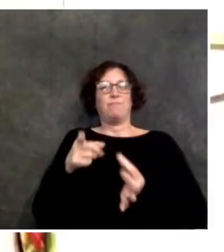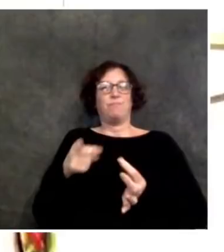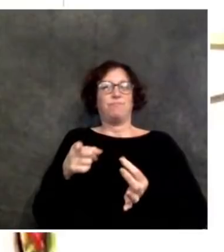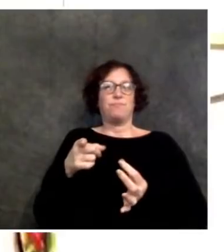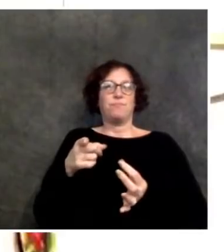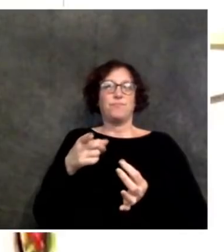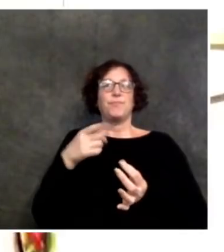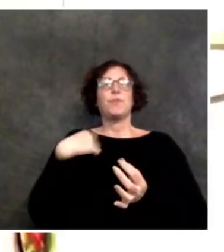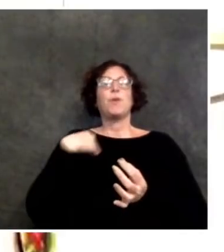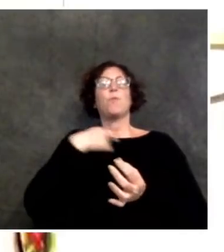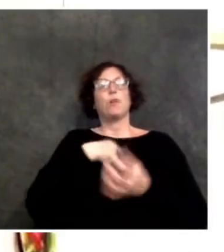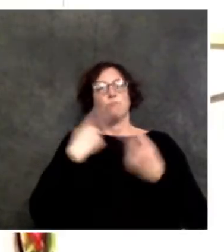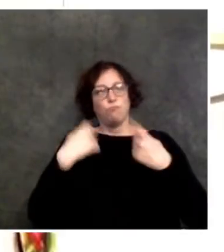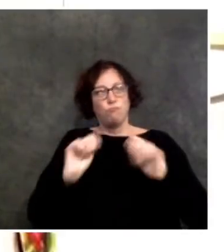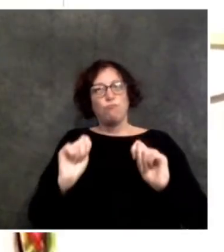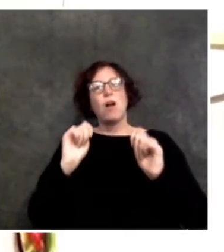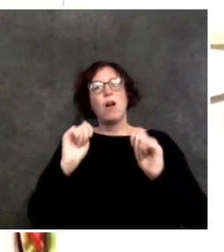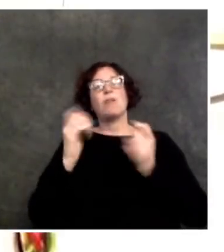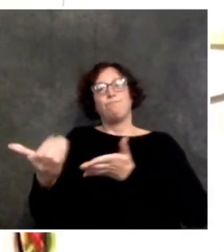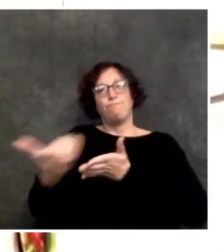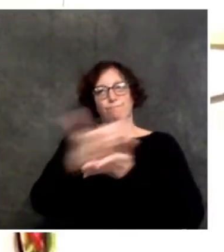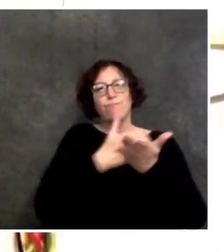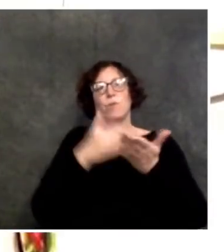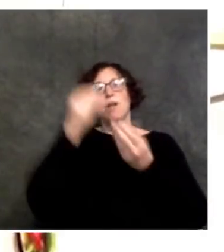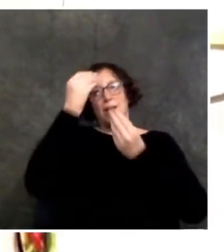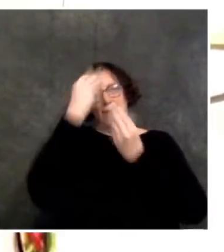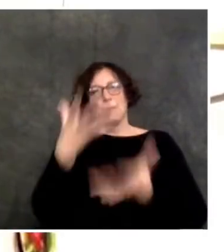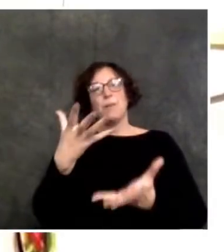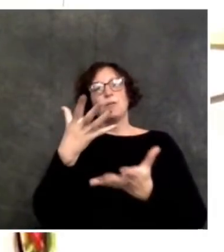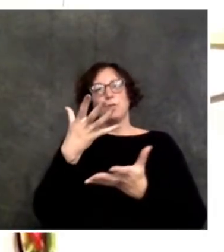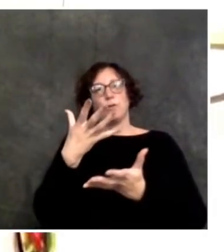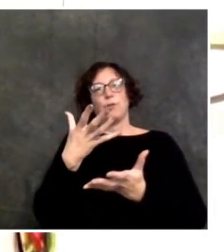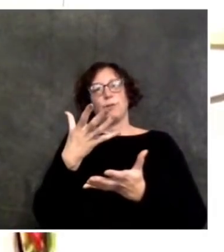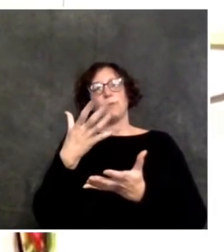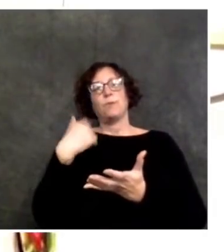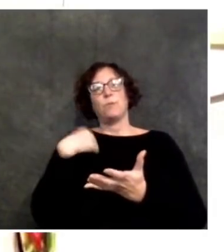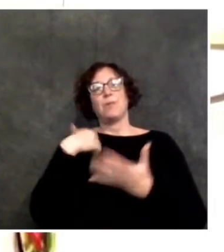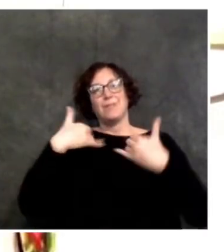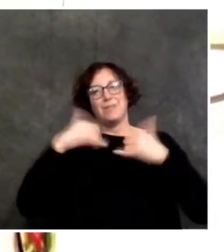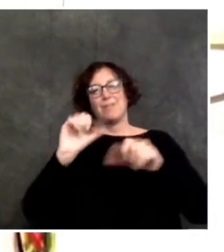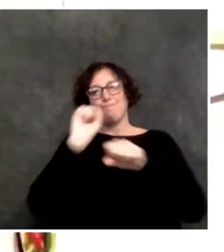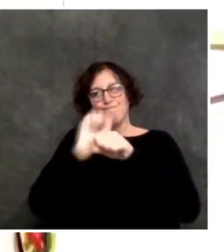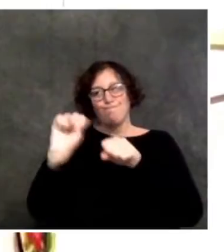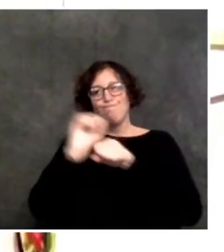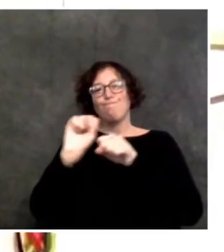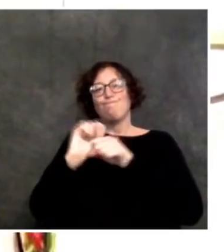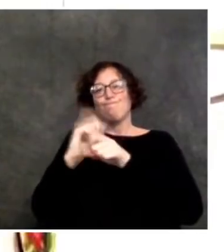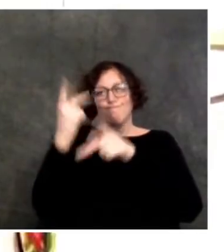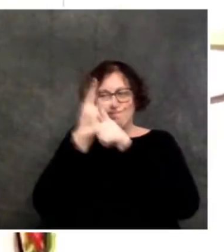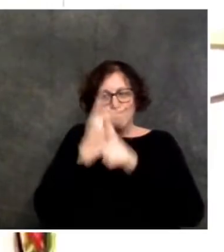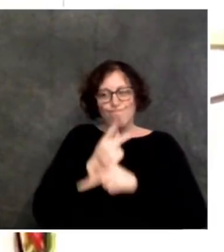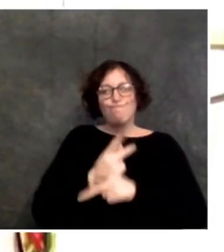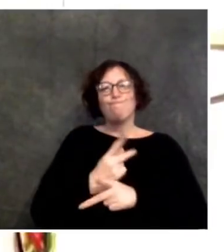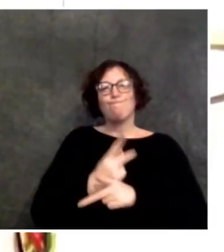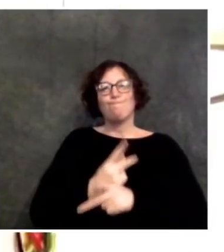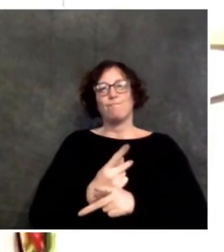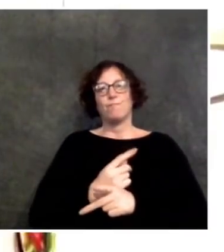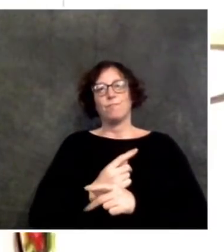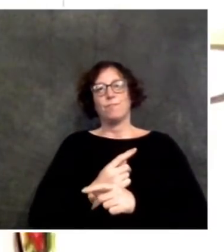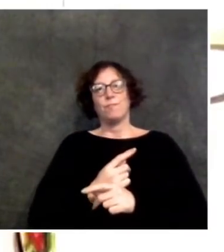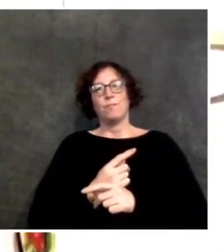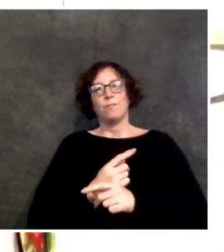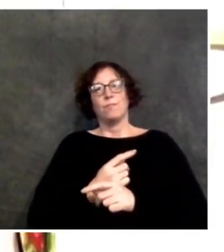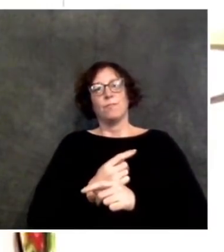informational strategies. We know that NYPD and the fire department These are first responders that are out